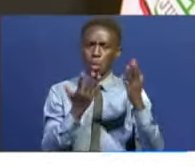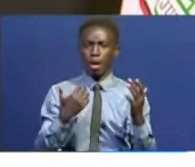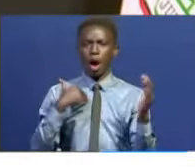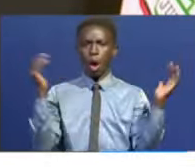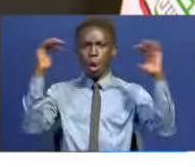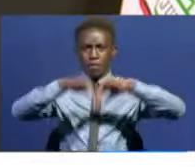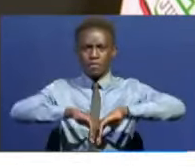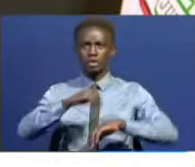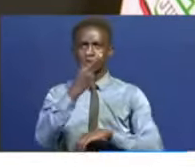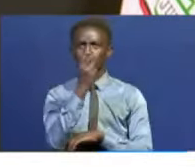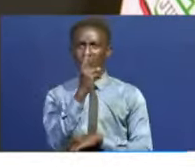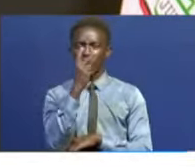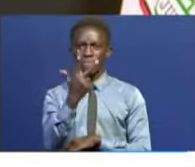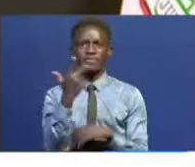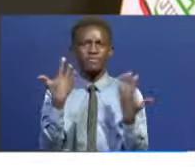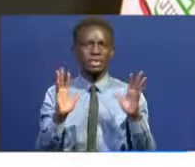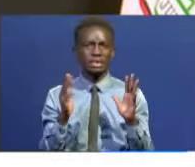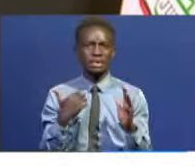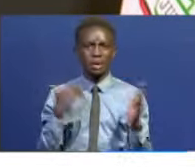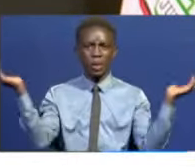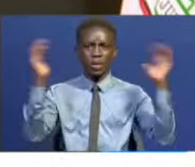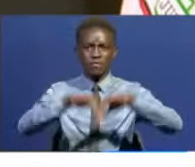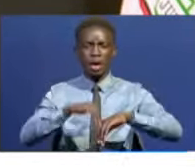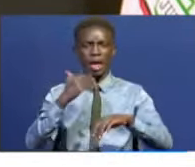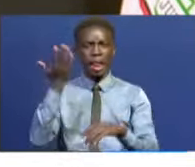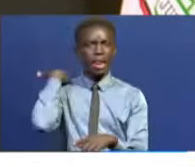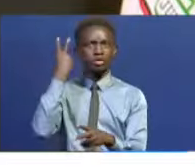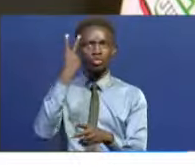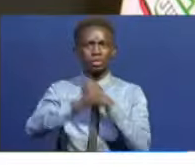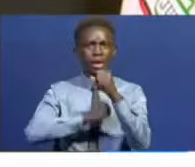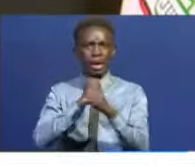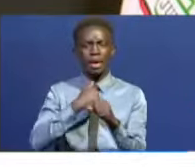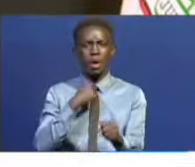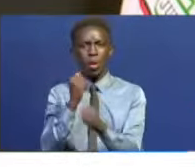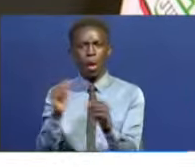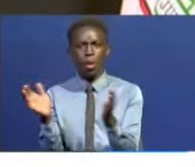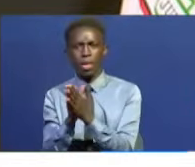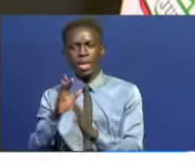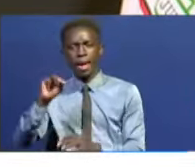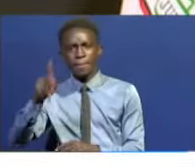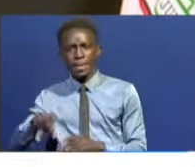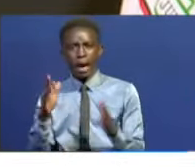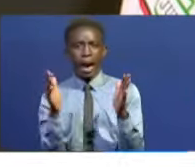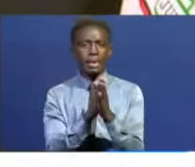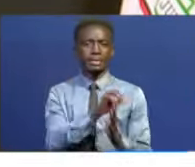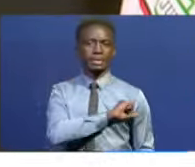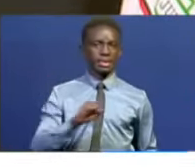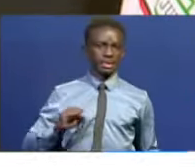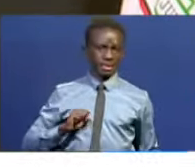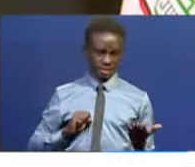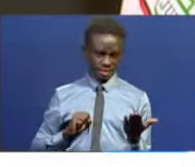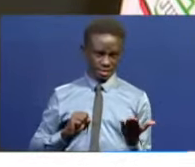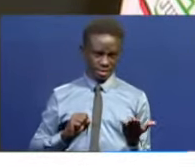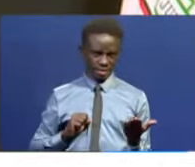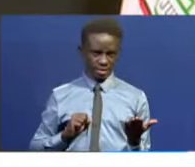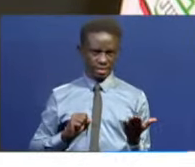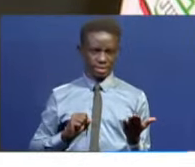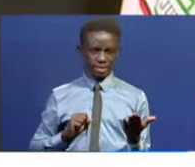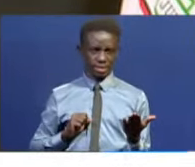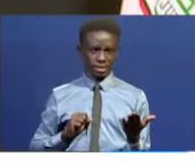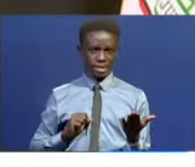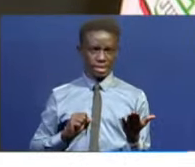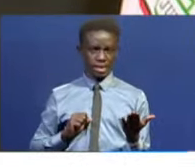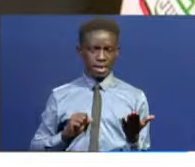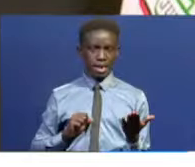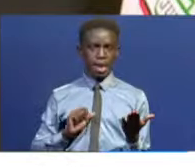2023. For the last 2 years, I have been working with stakeholders, including members of parliament and the Senate, which has culminated